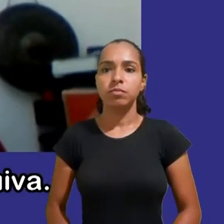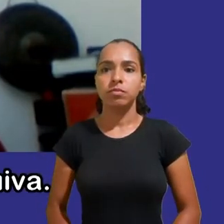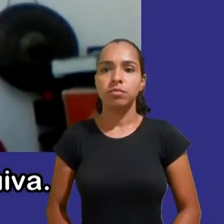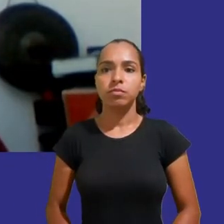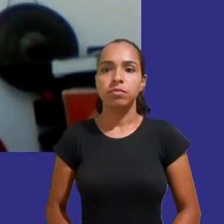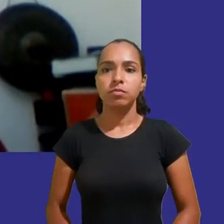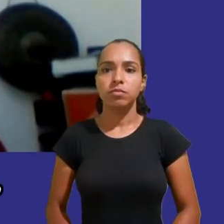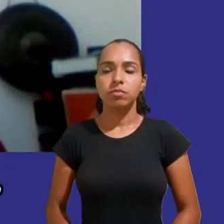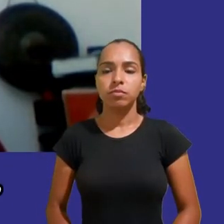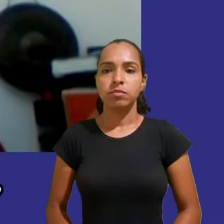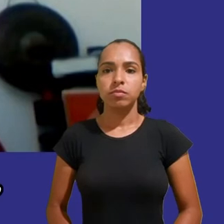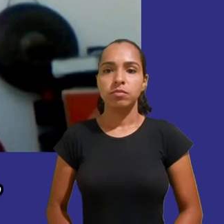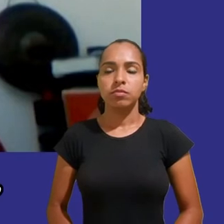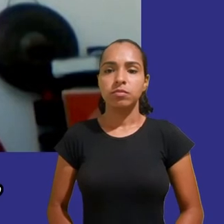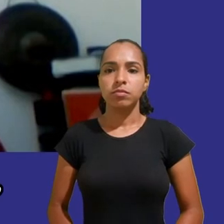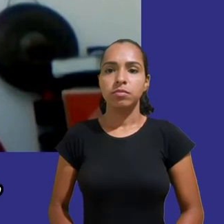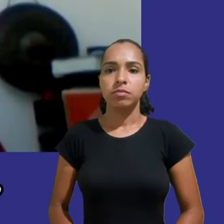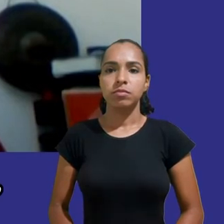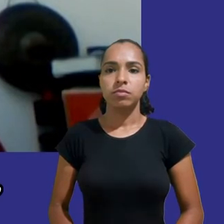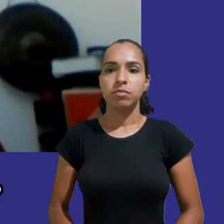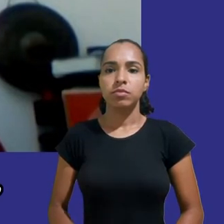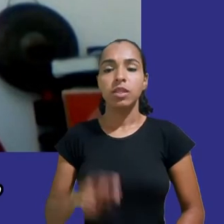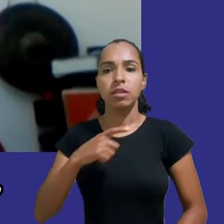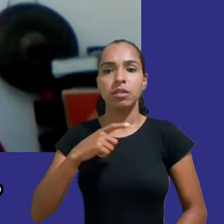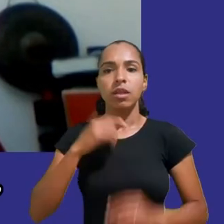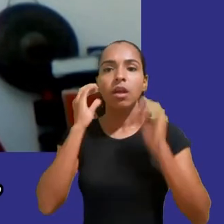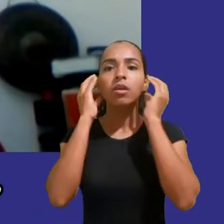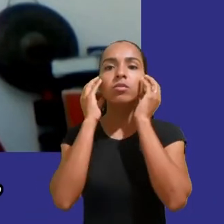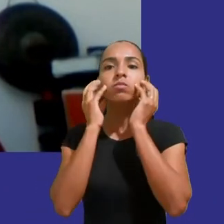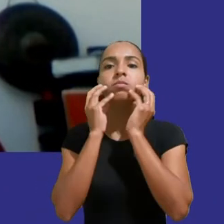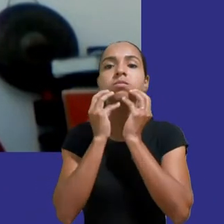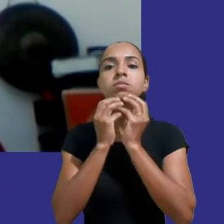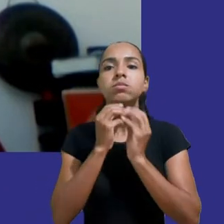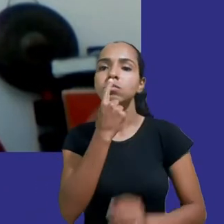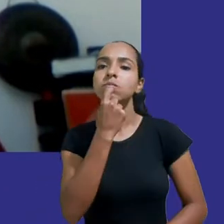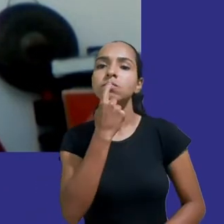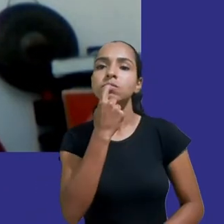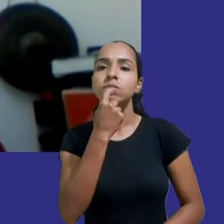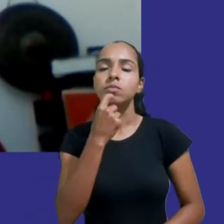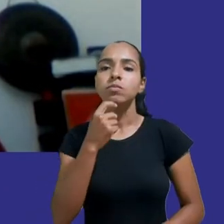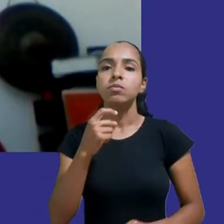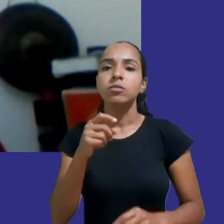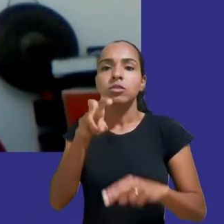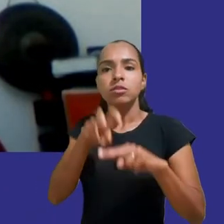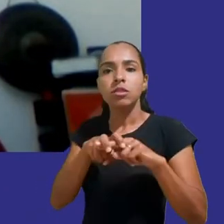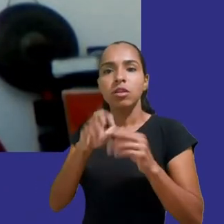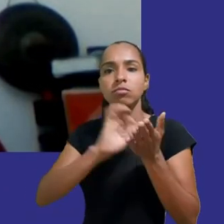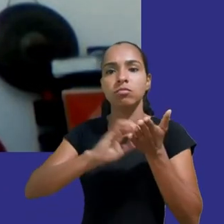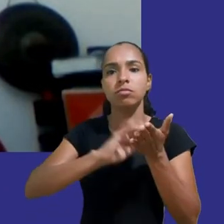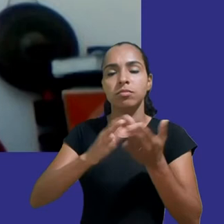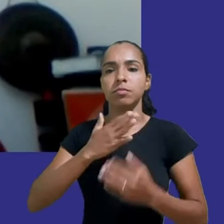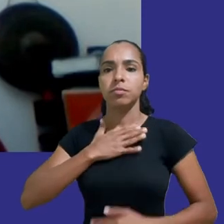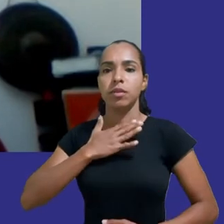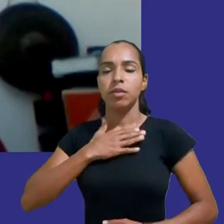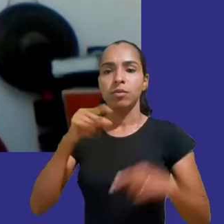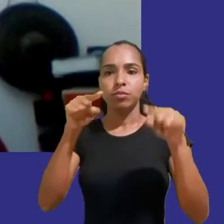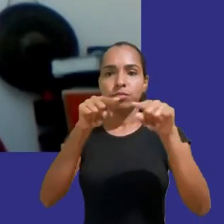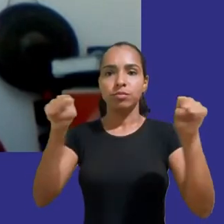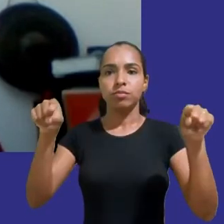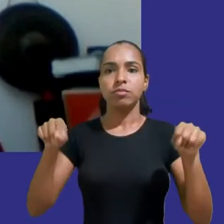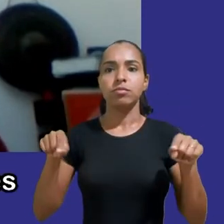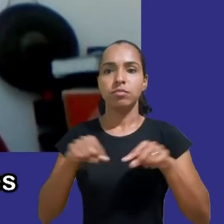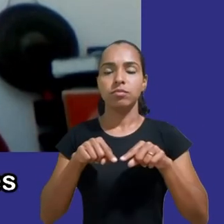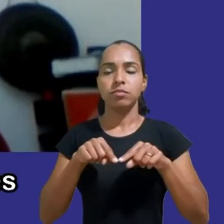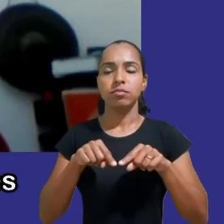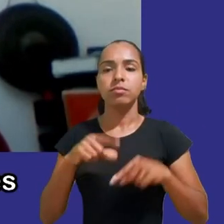ginger beard I'm sitting in my office which my children you like to call the box room